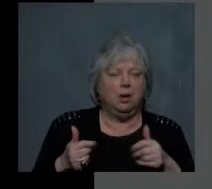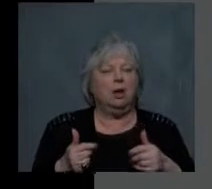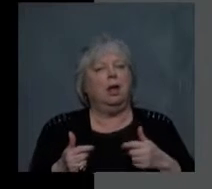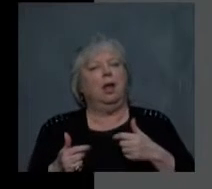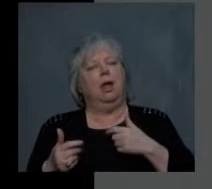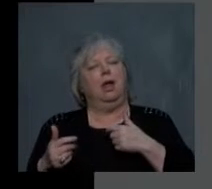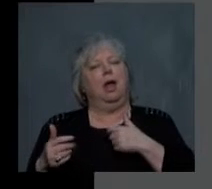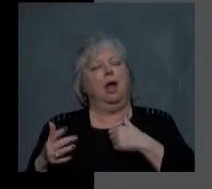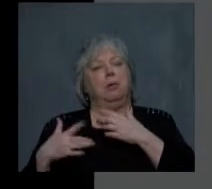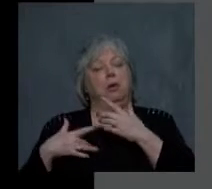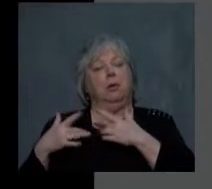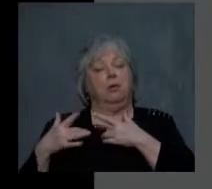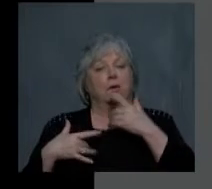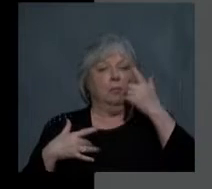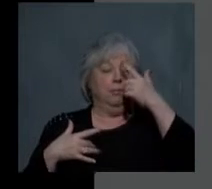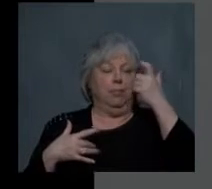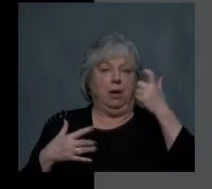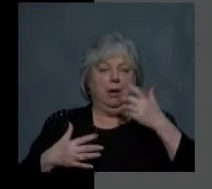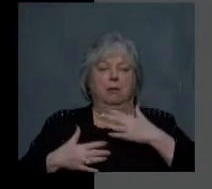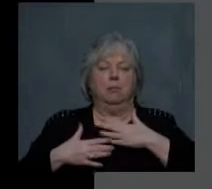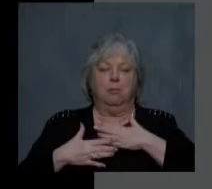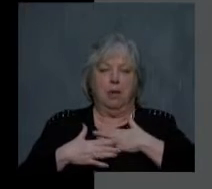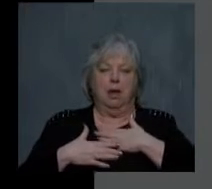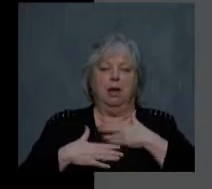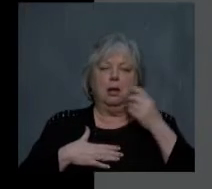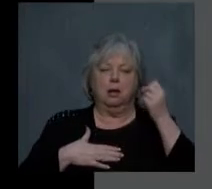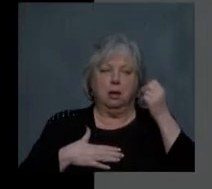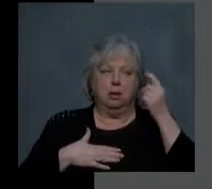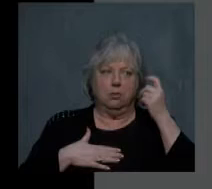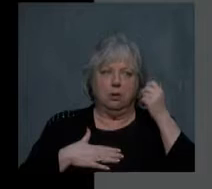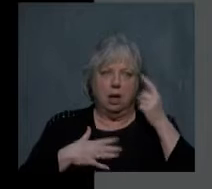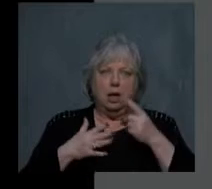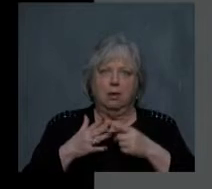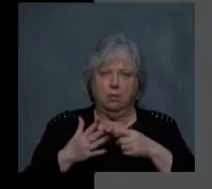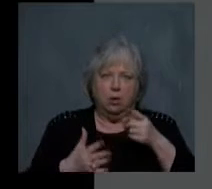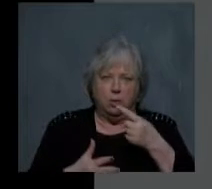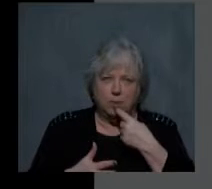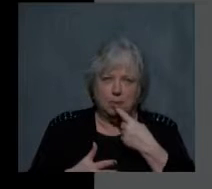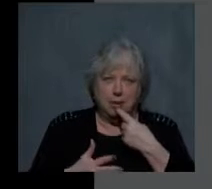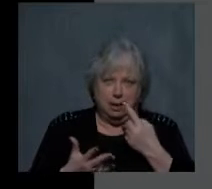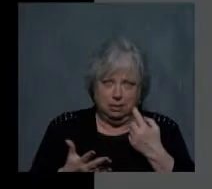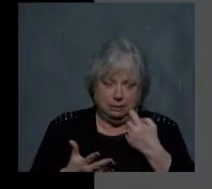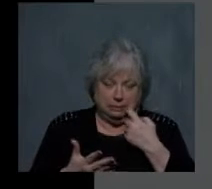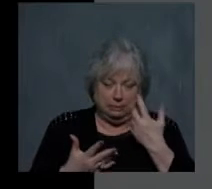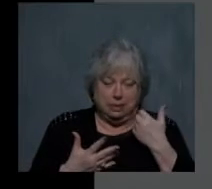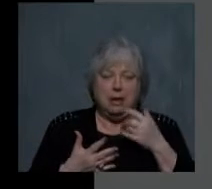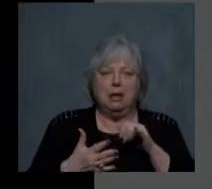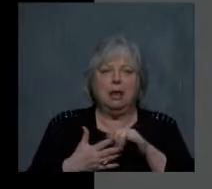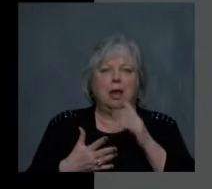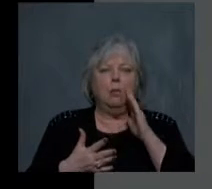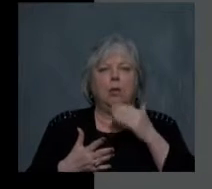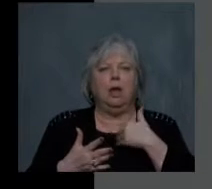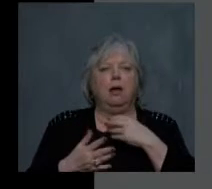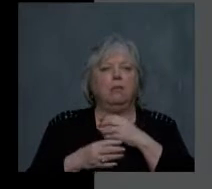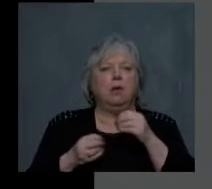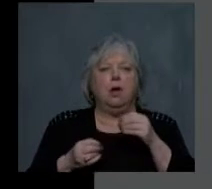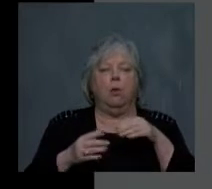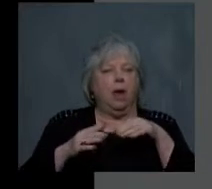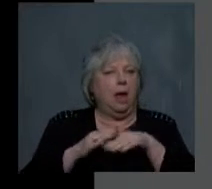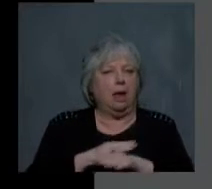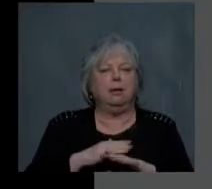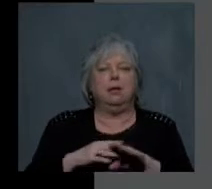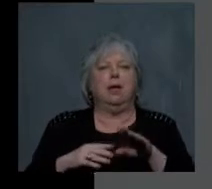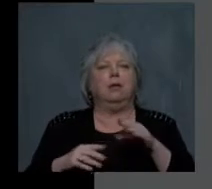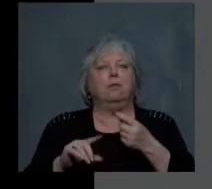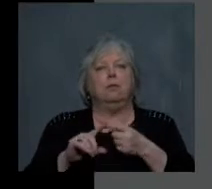I'm concerned because my understanding of what you were saying just now is that there's going to be no access on East Pinnacle, but